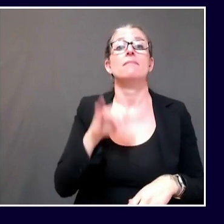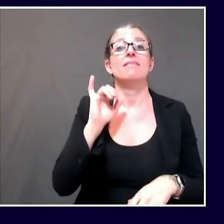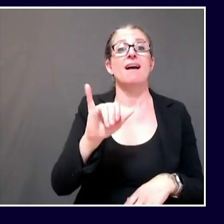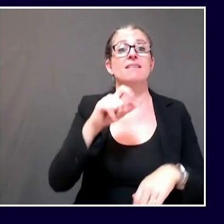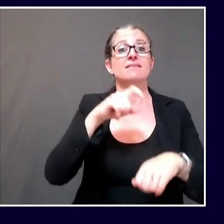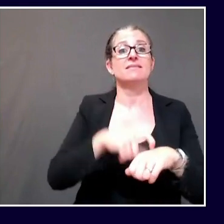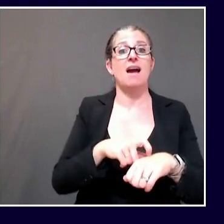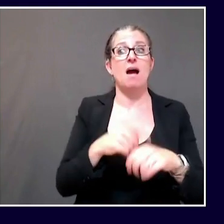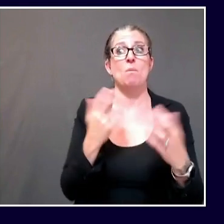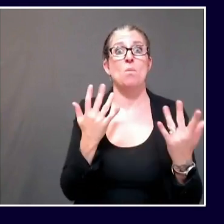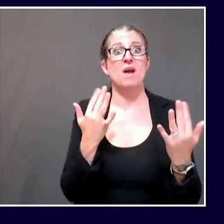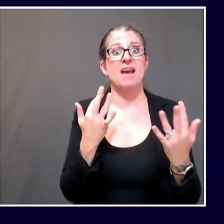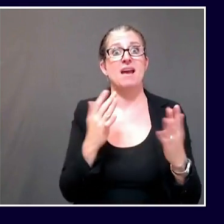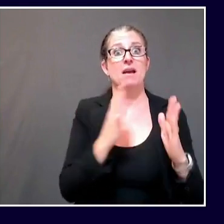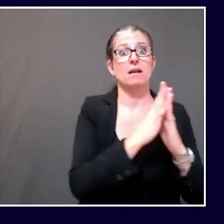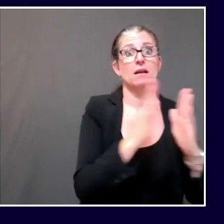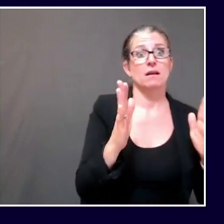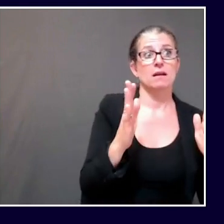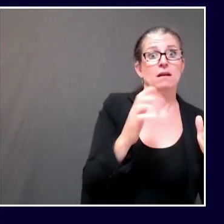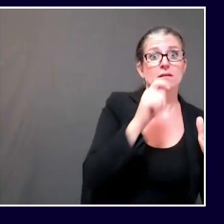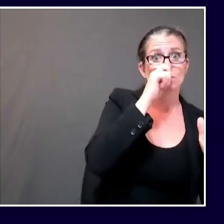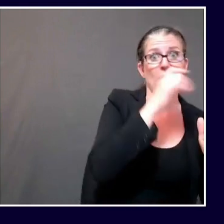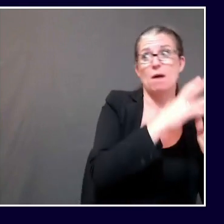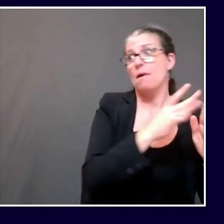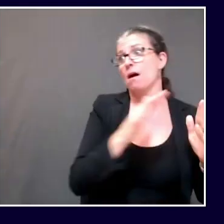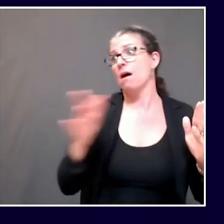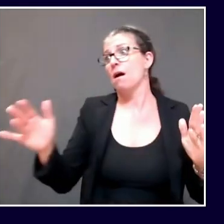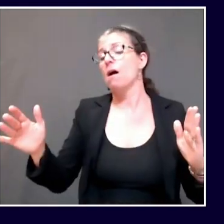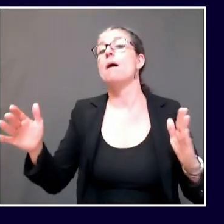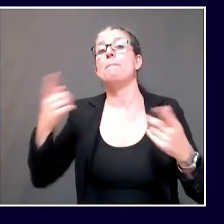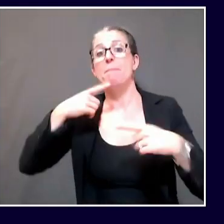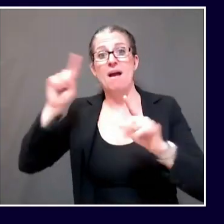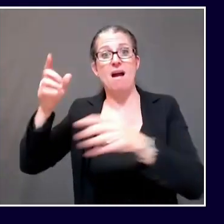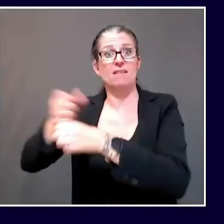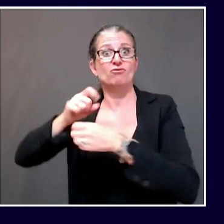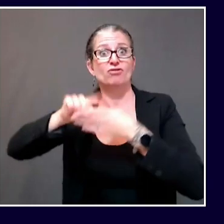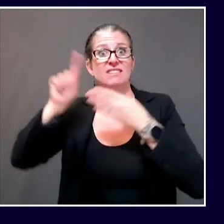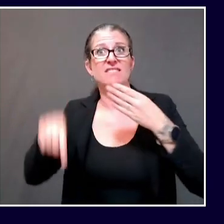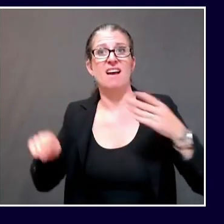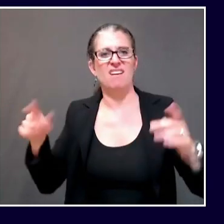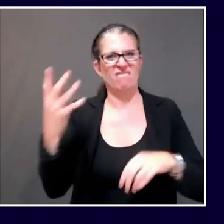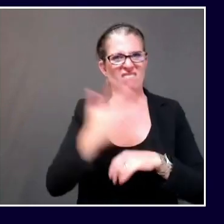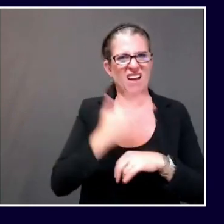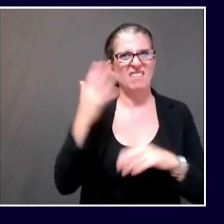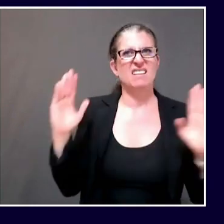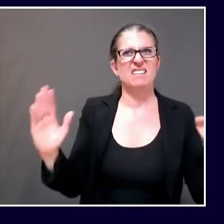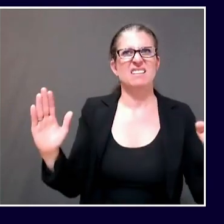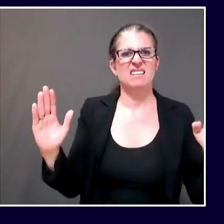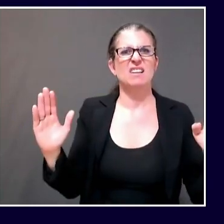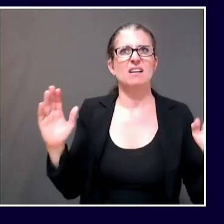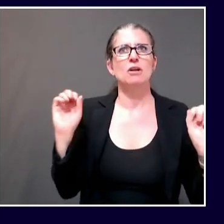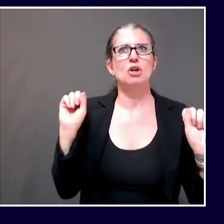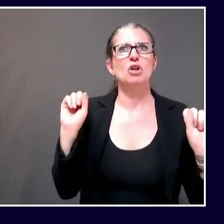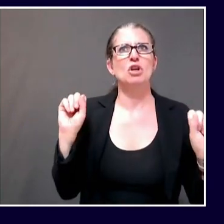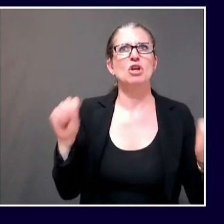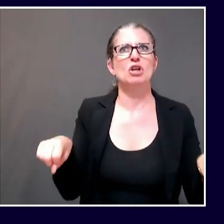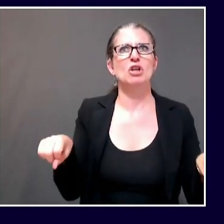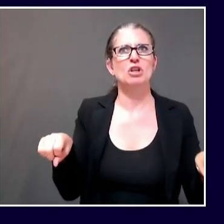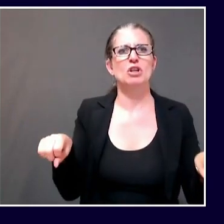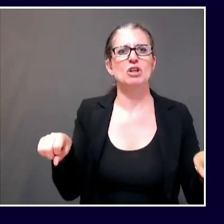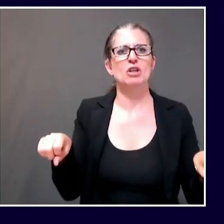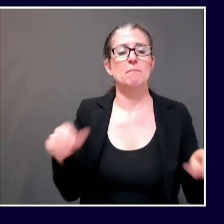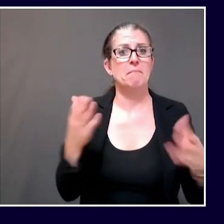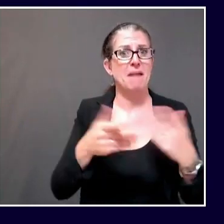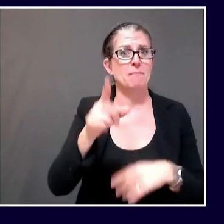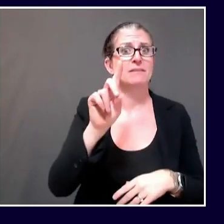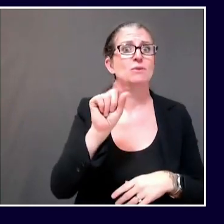by 20,000 a week, but what good is that if you don't get results for another week? Sure. So Fred, let's start